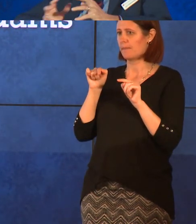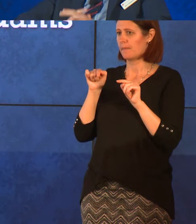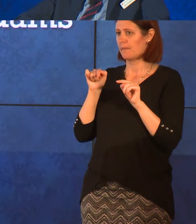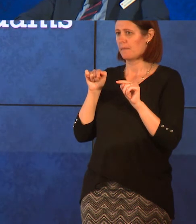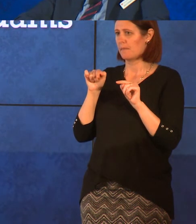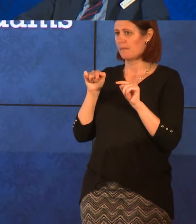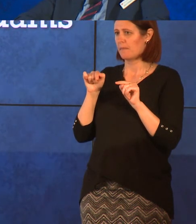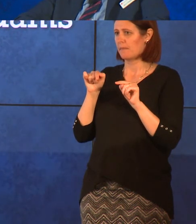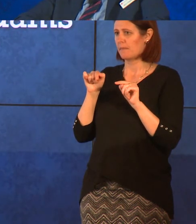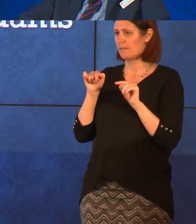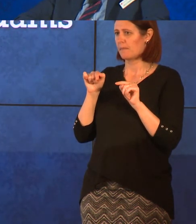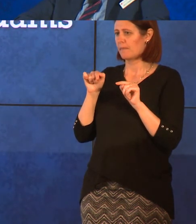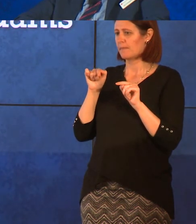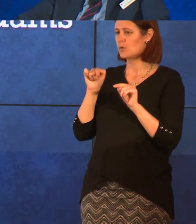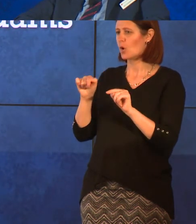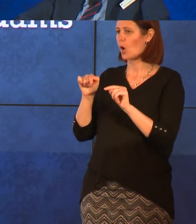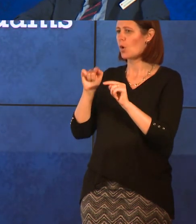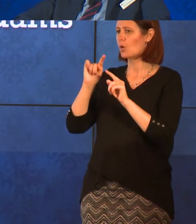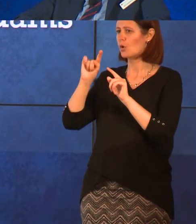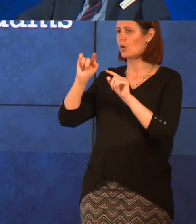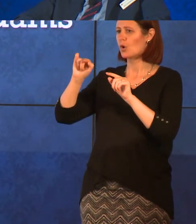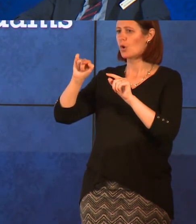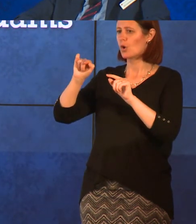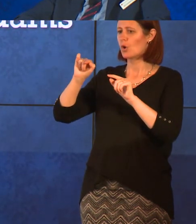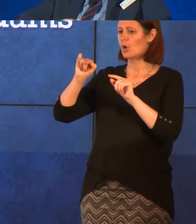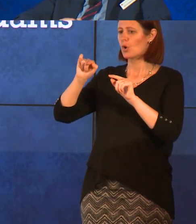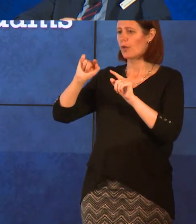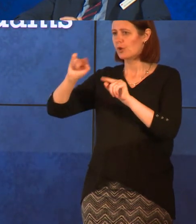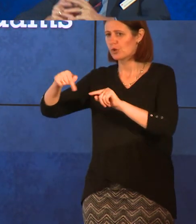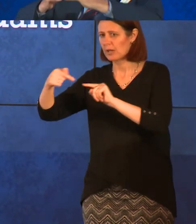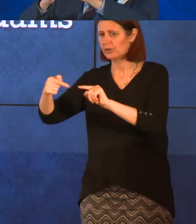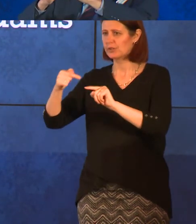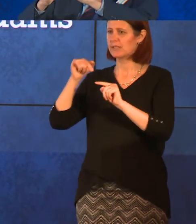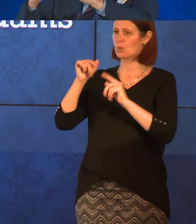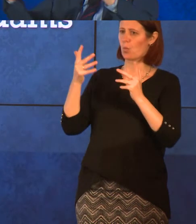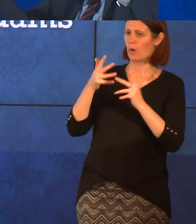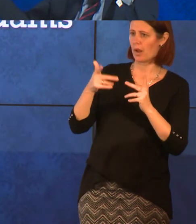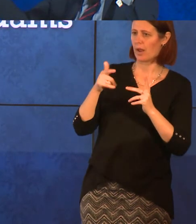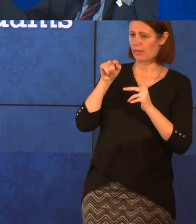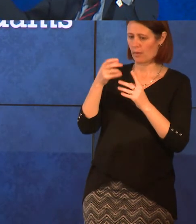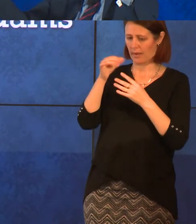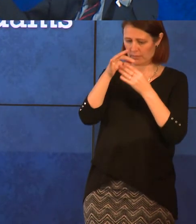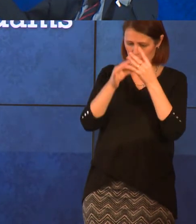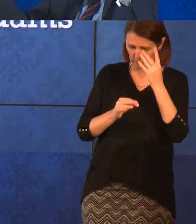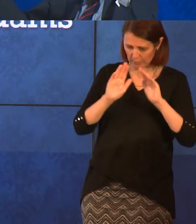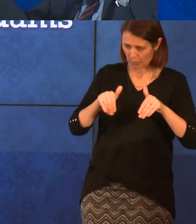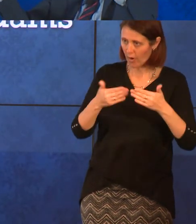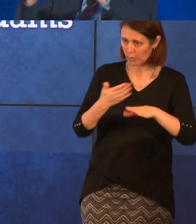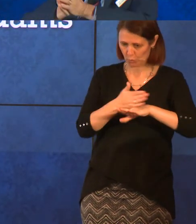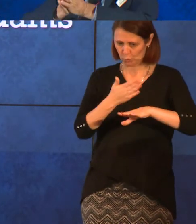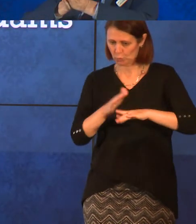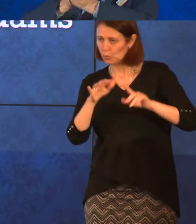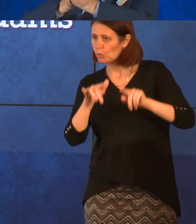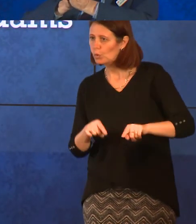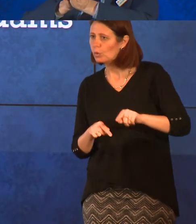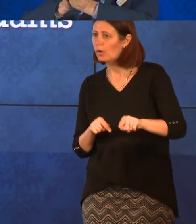continues, but of course the challenge here is it is a system where there are a plethora of new providers who may be less